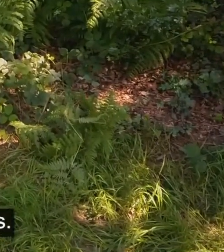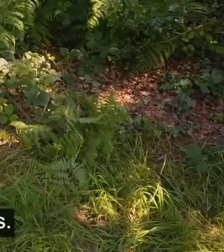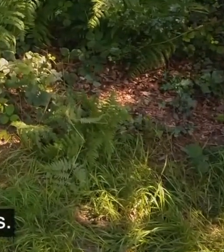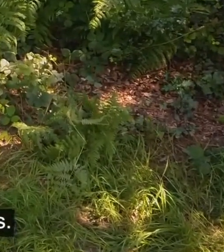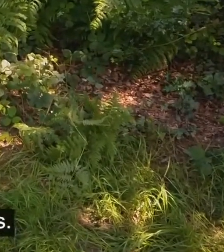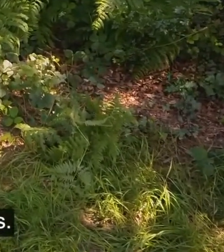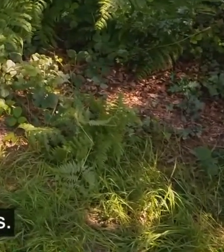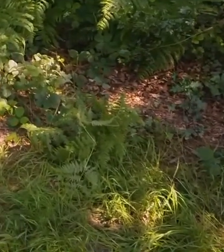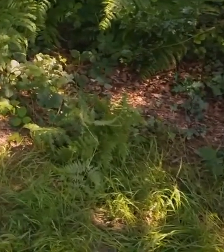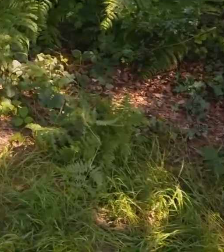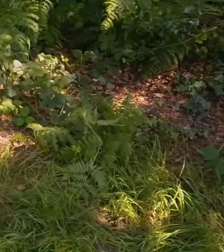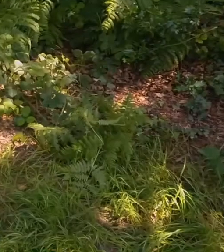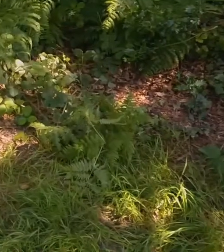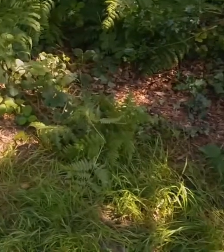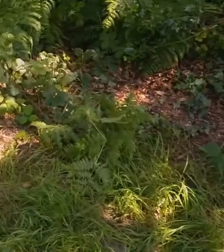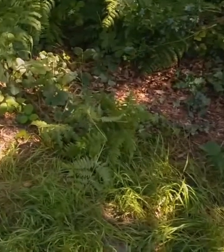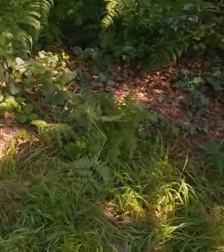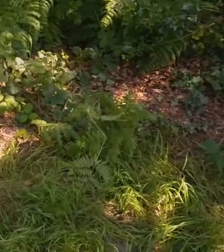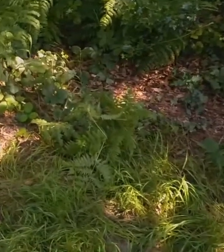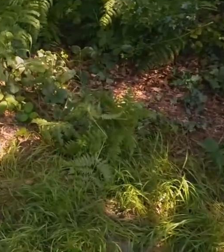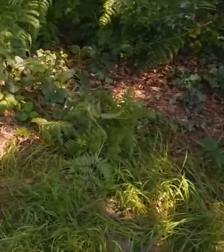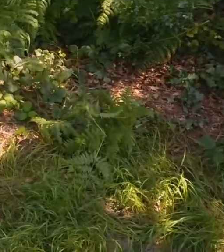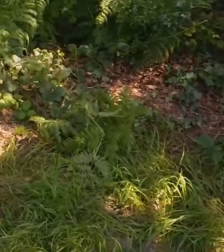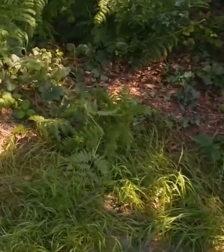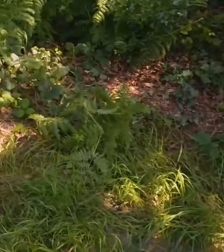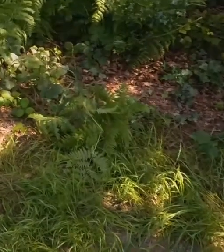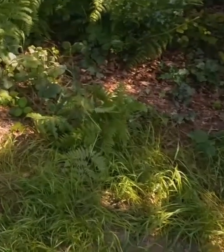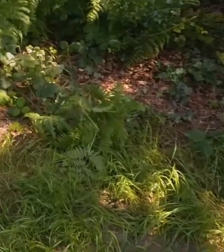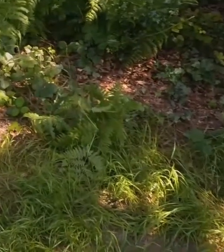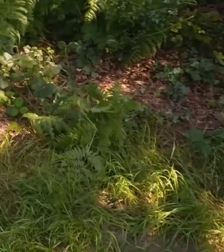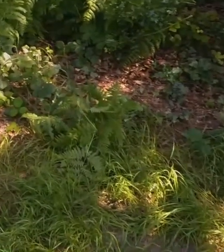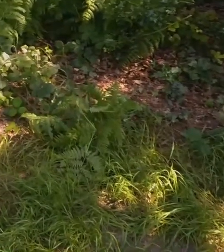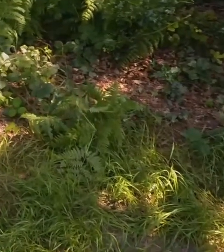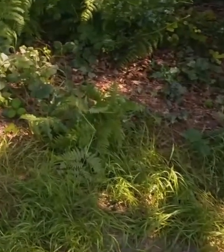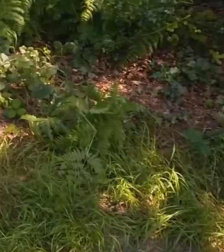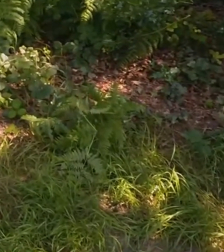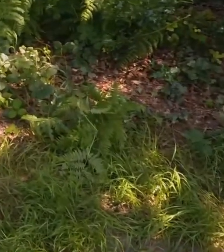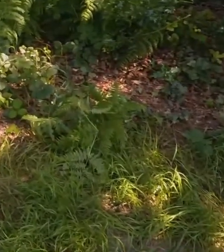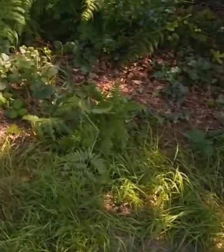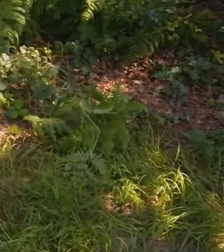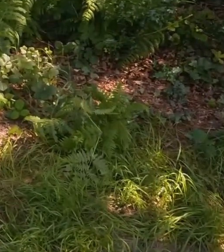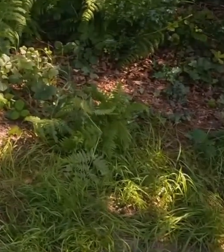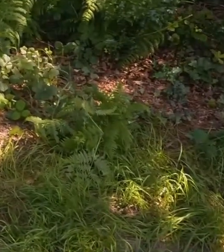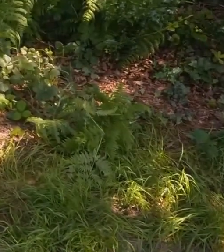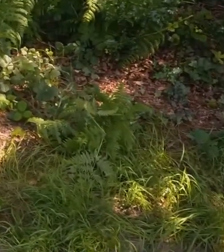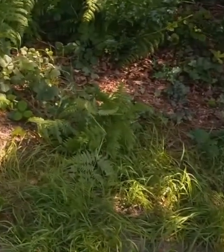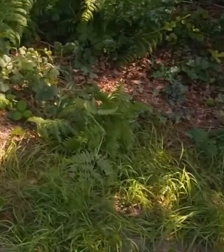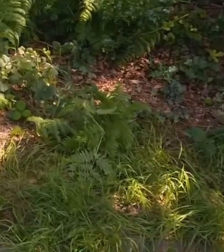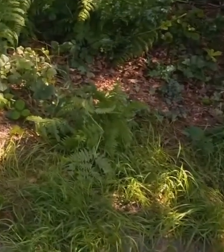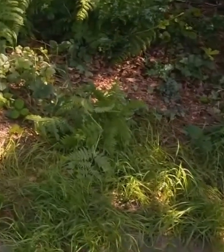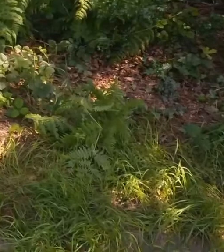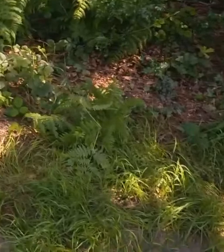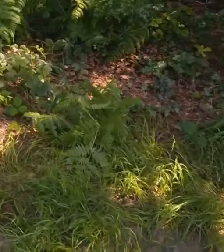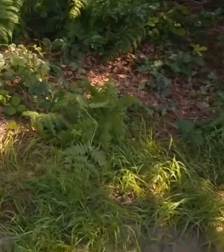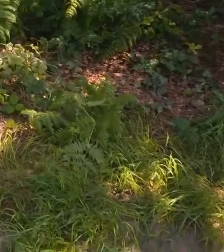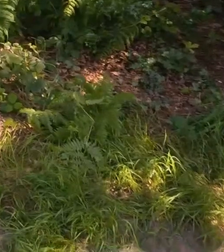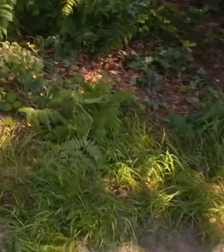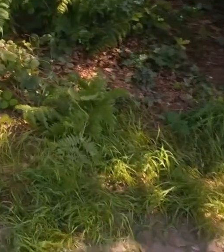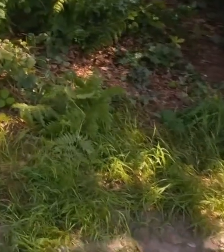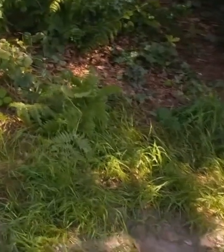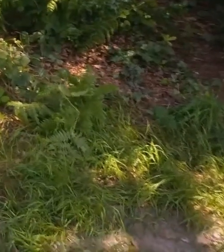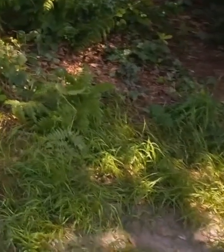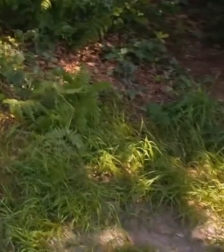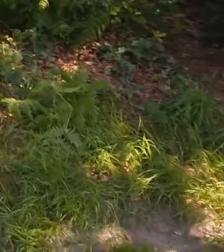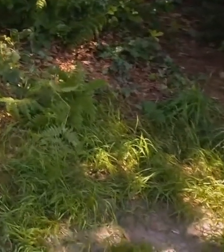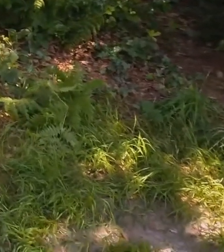these woods. So paramedics have gone to her house to deal with her for a mental health issue, and basically